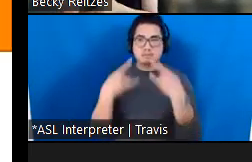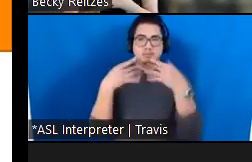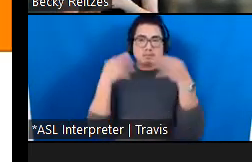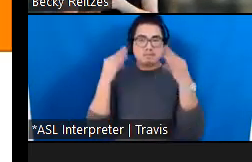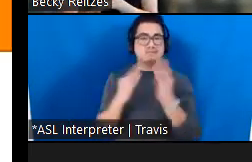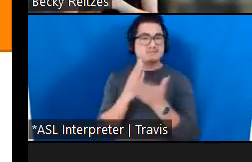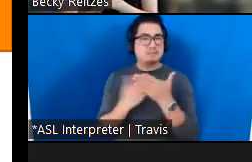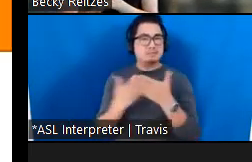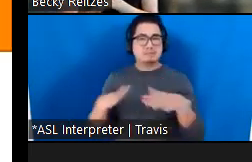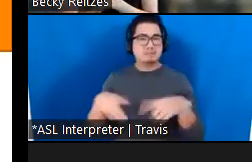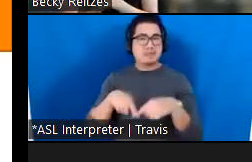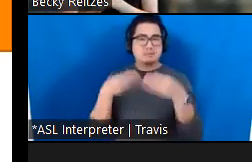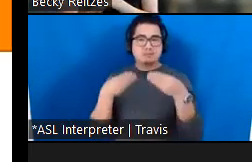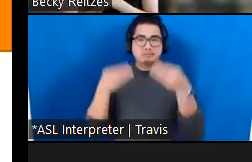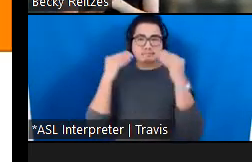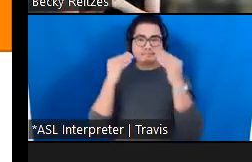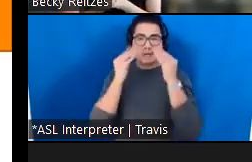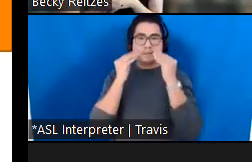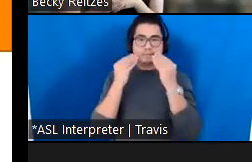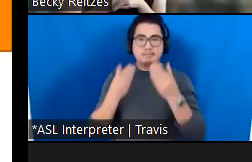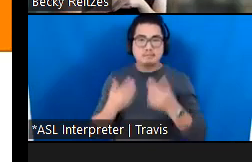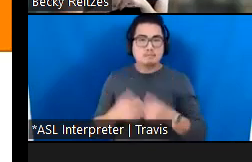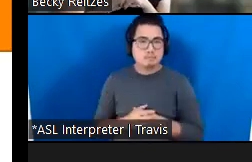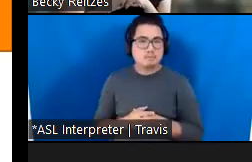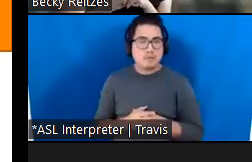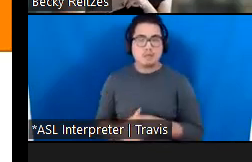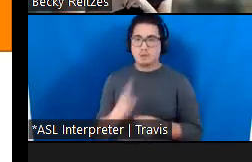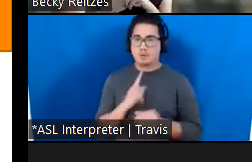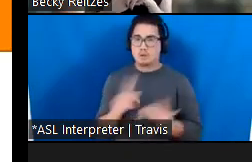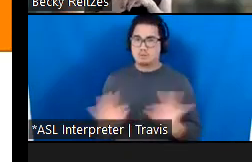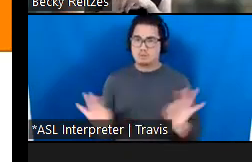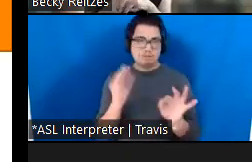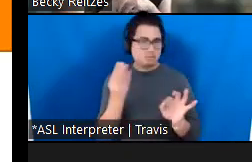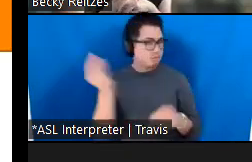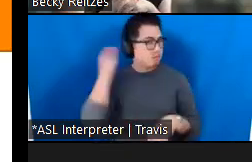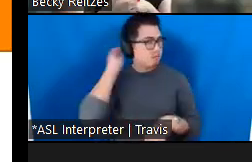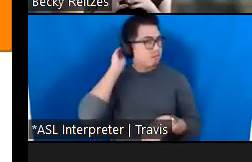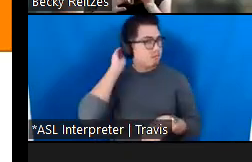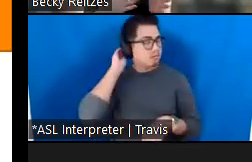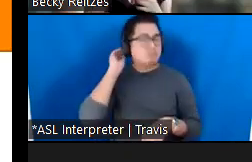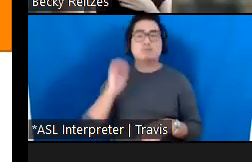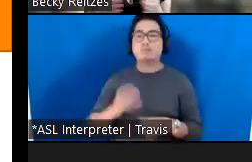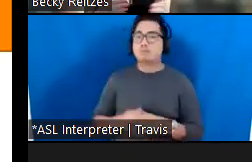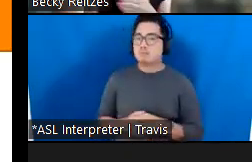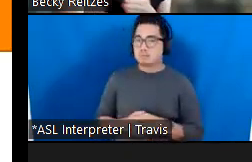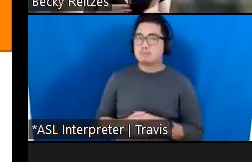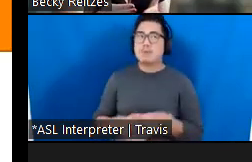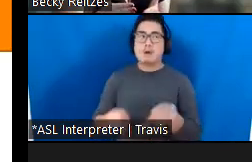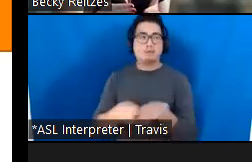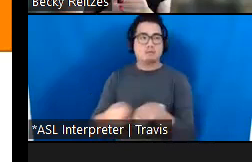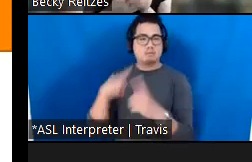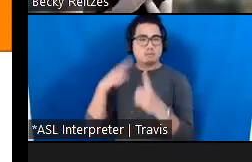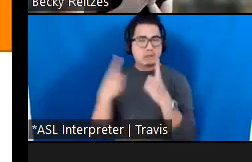So it's really important for us to keep that in mind and know that, and also think about how to keep them